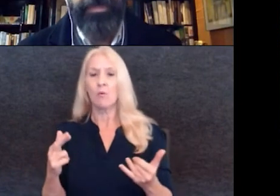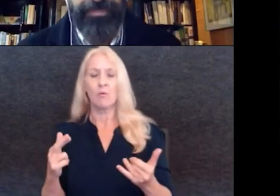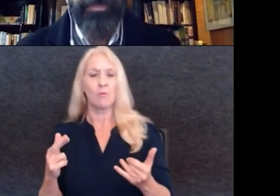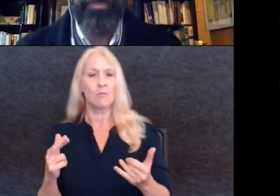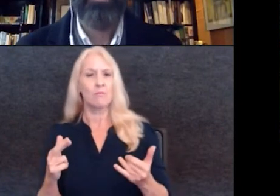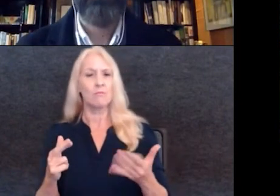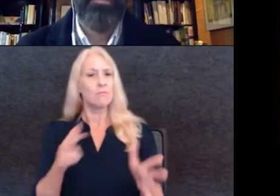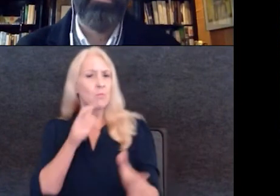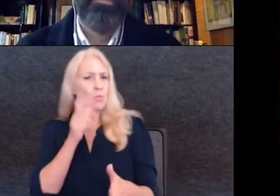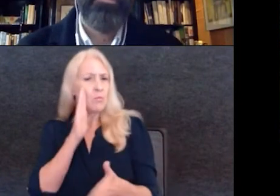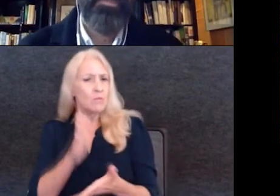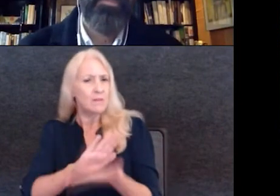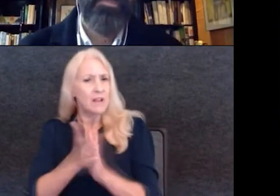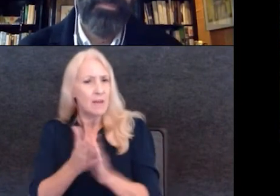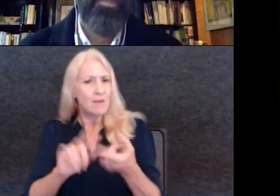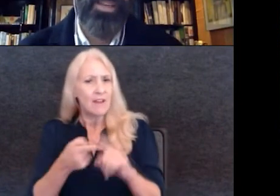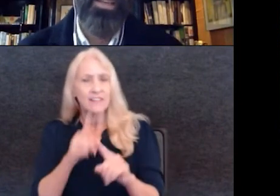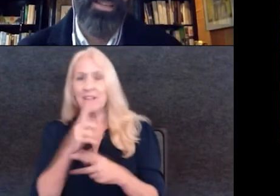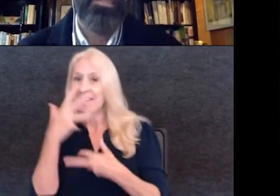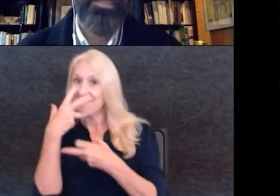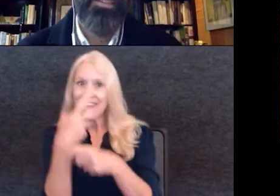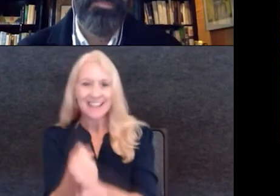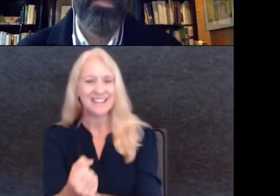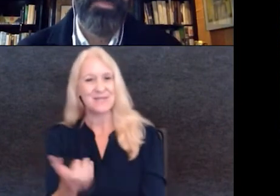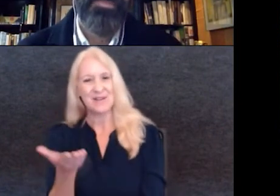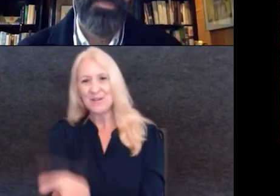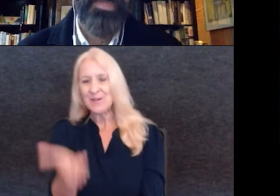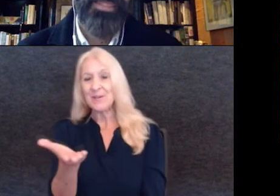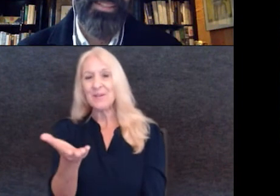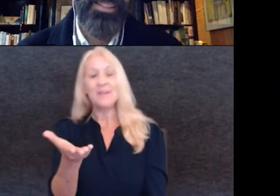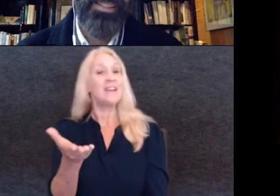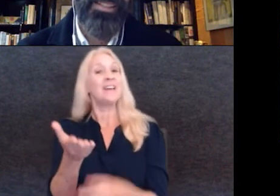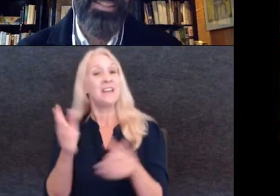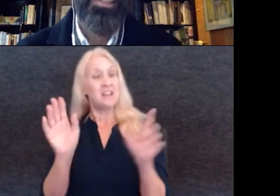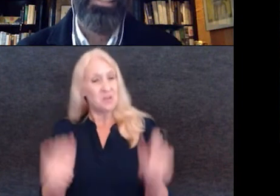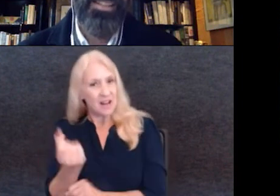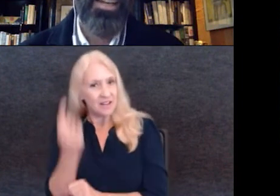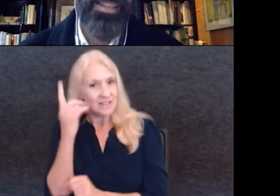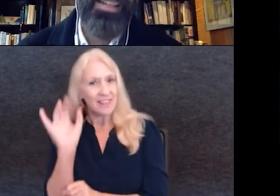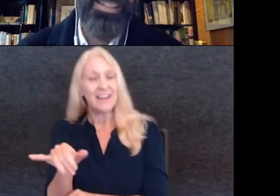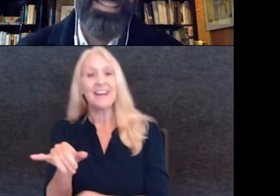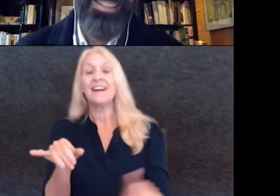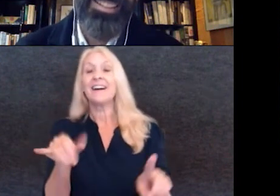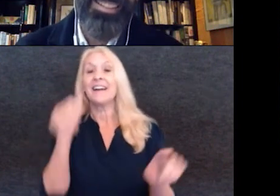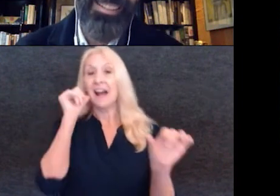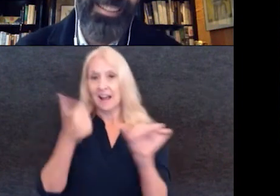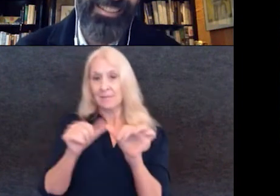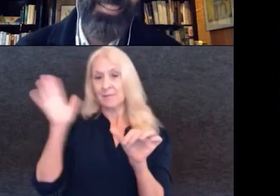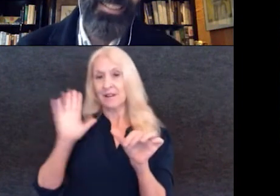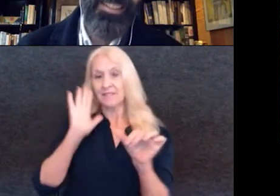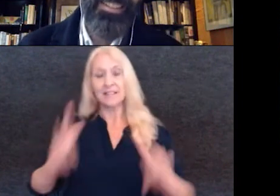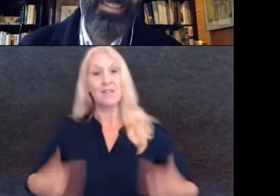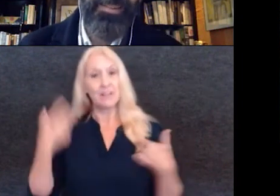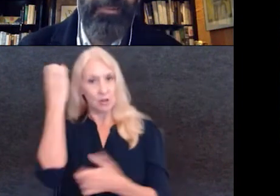be your friend are fascinated by you. Yeah. And yeah. Once you can understand that, I remember because I was living in Europe